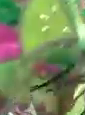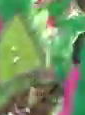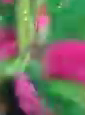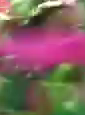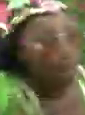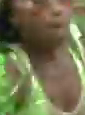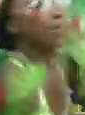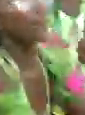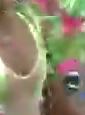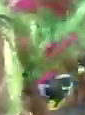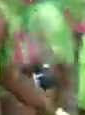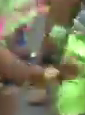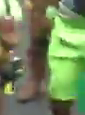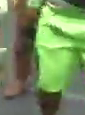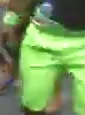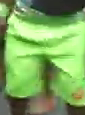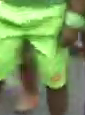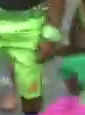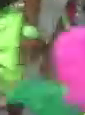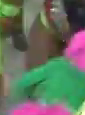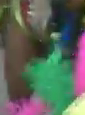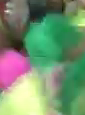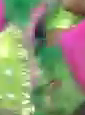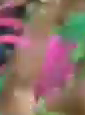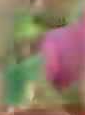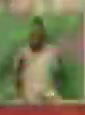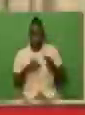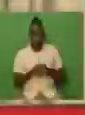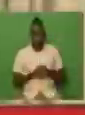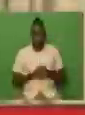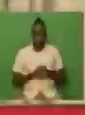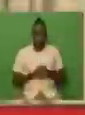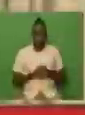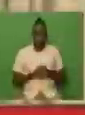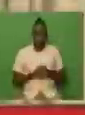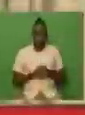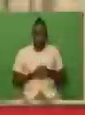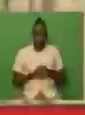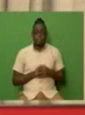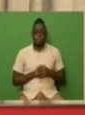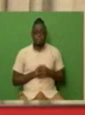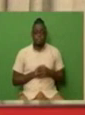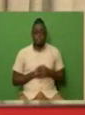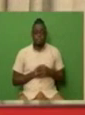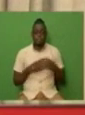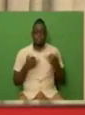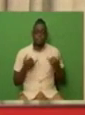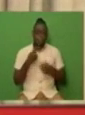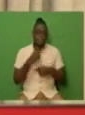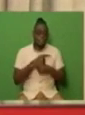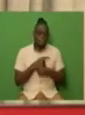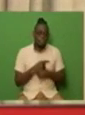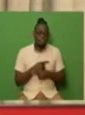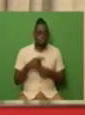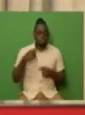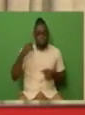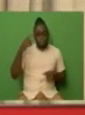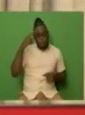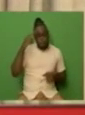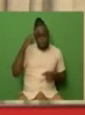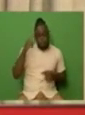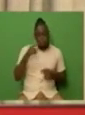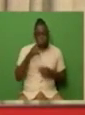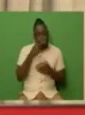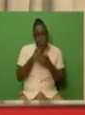sector by developing comprehensive public health protocols. Today I can report that both destinations,